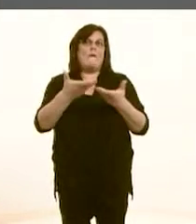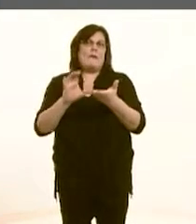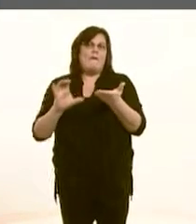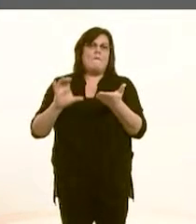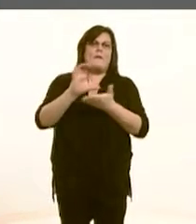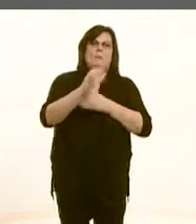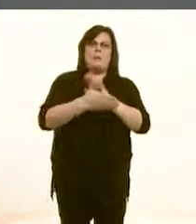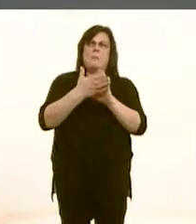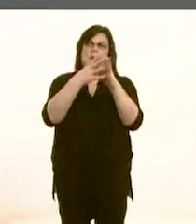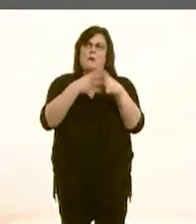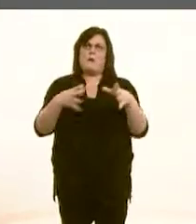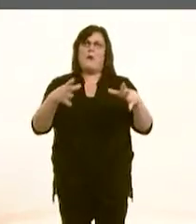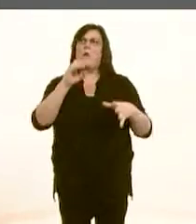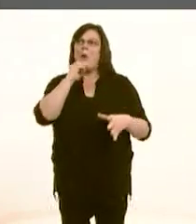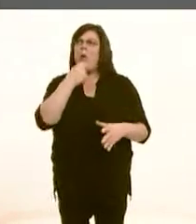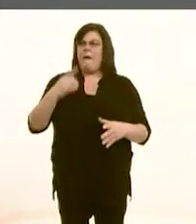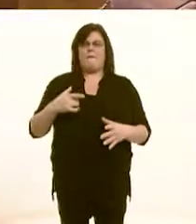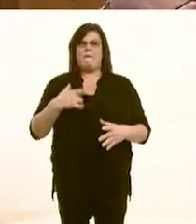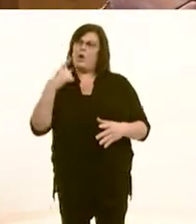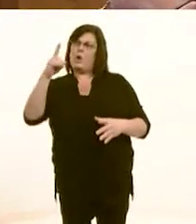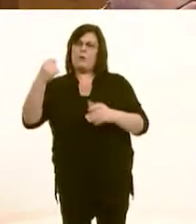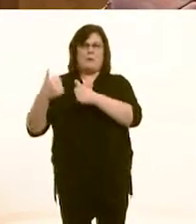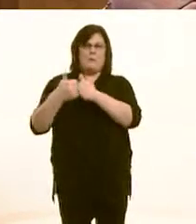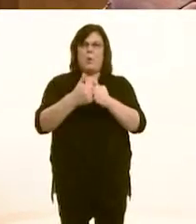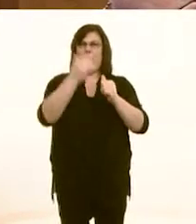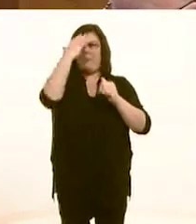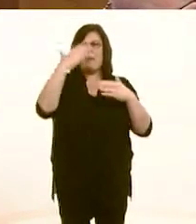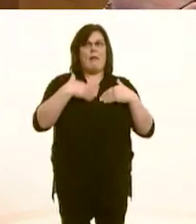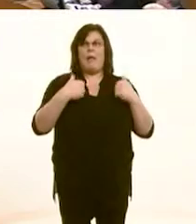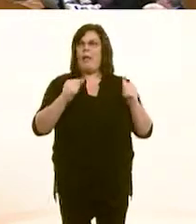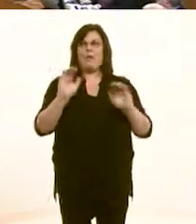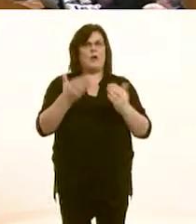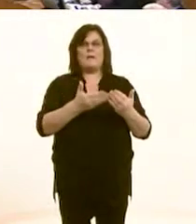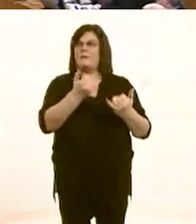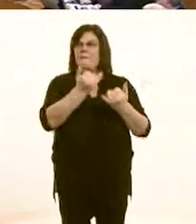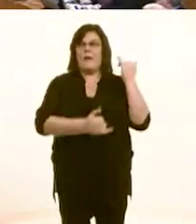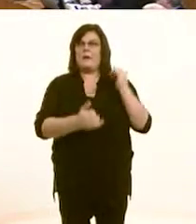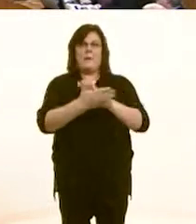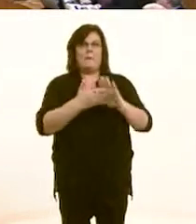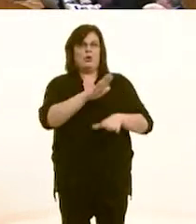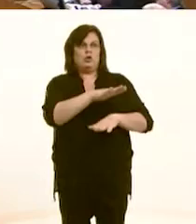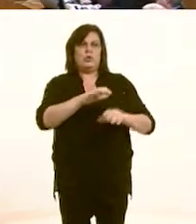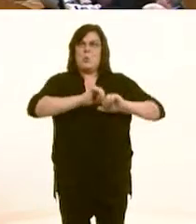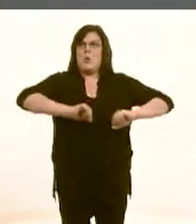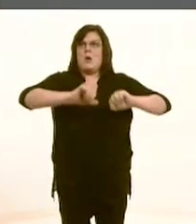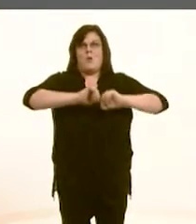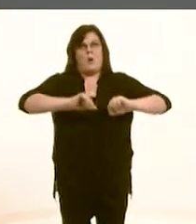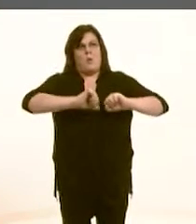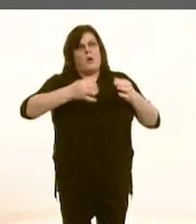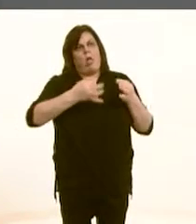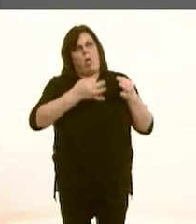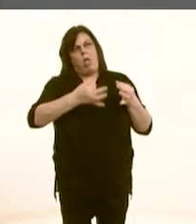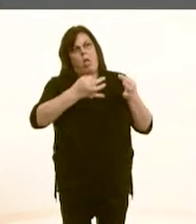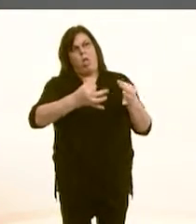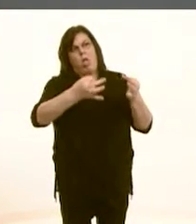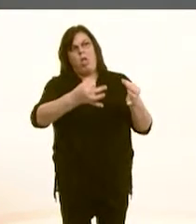have failed to protect mental health services, which means that children are waiting longer for treatment. And just as in